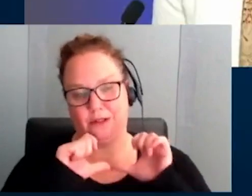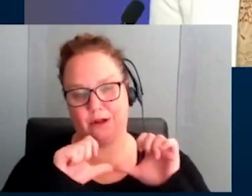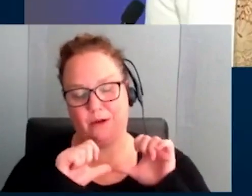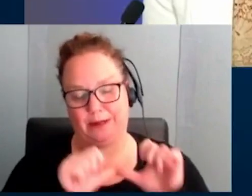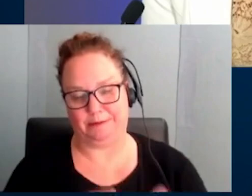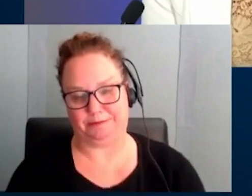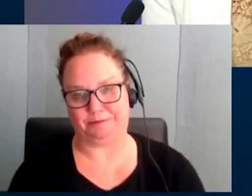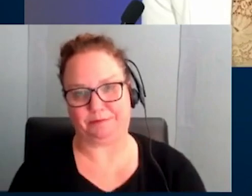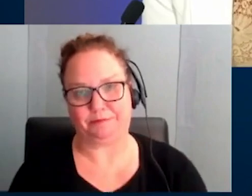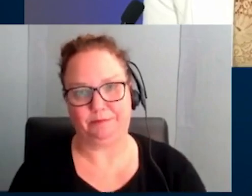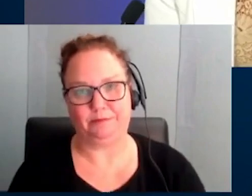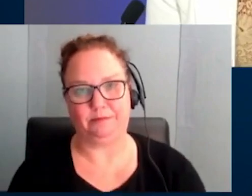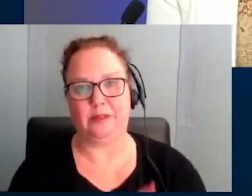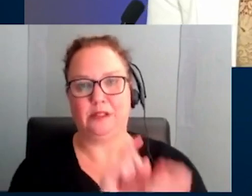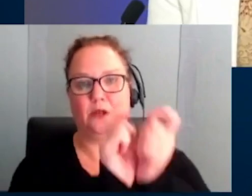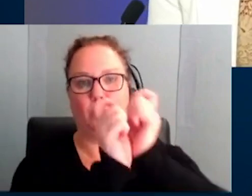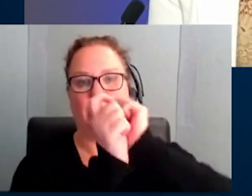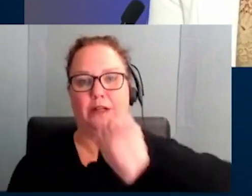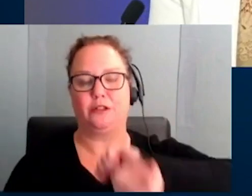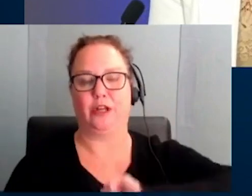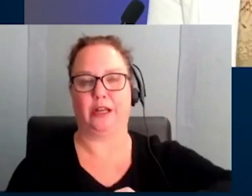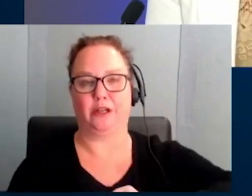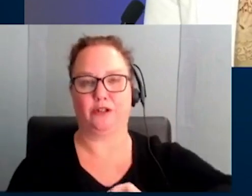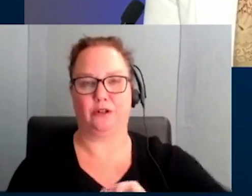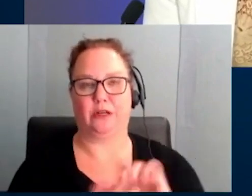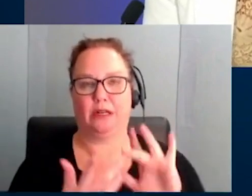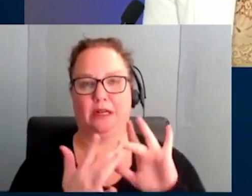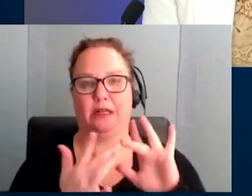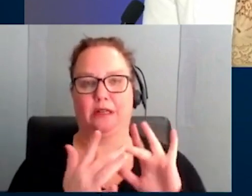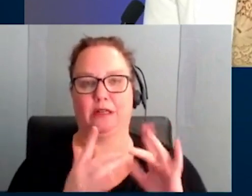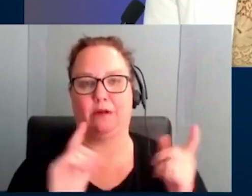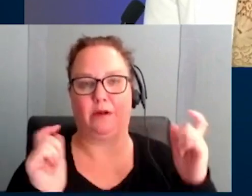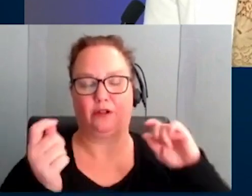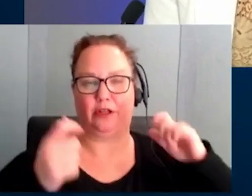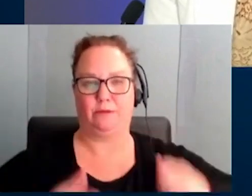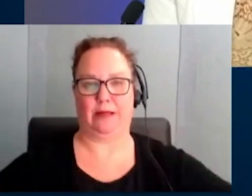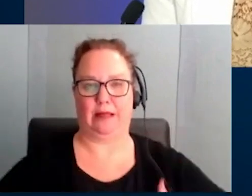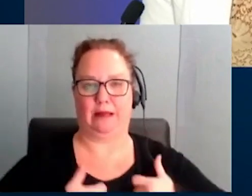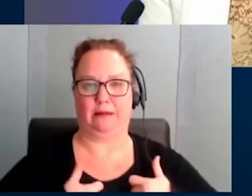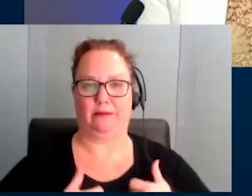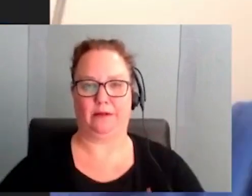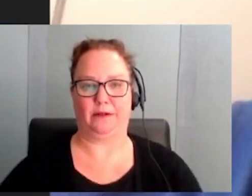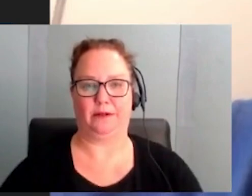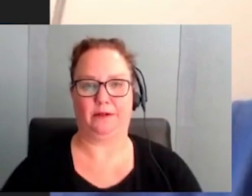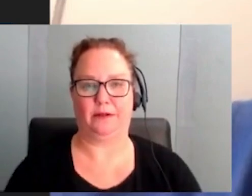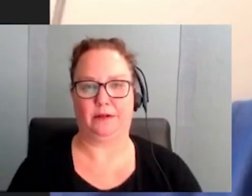what was the turning point? What made you reach out and say, I want to change my life?